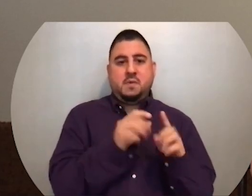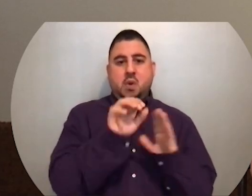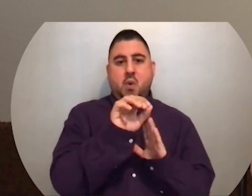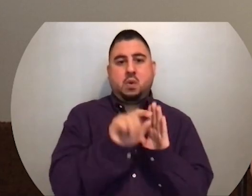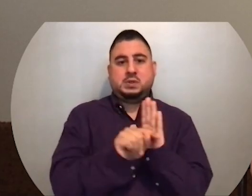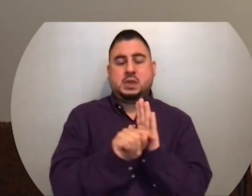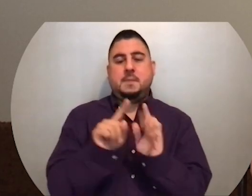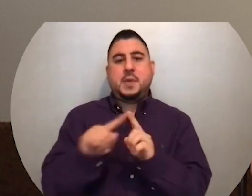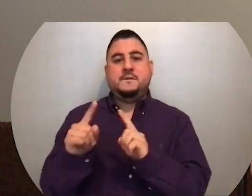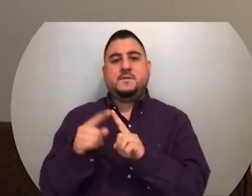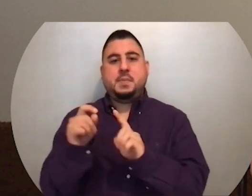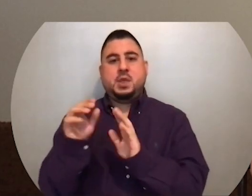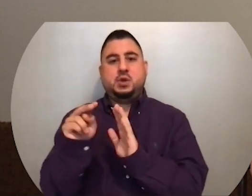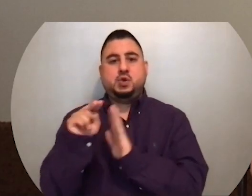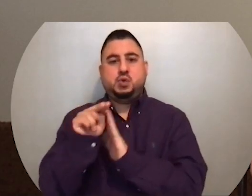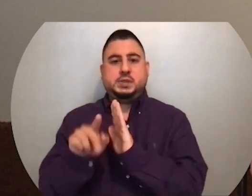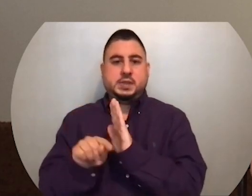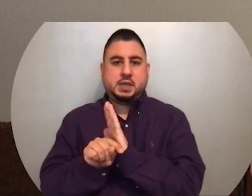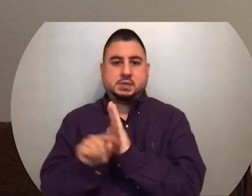Jesus in the New Testament.